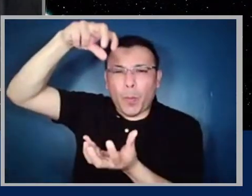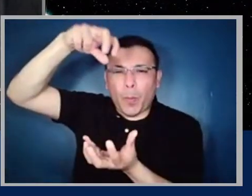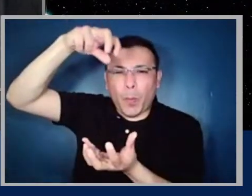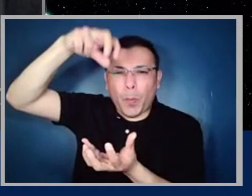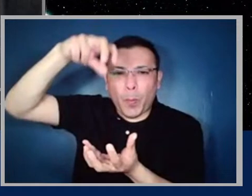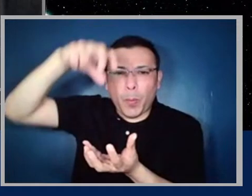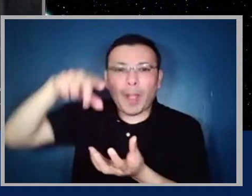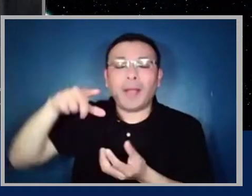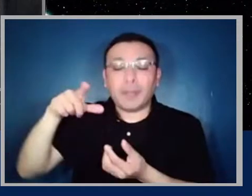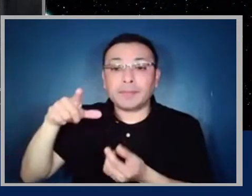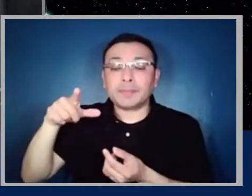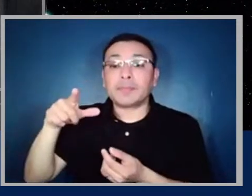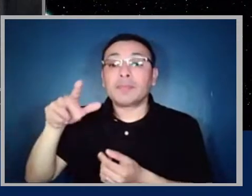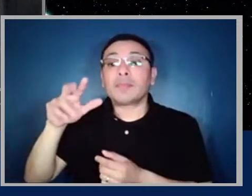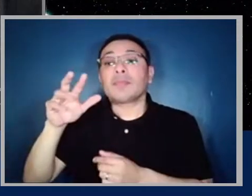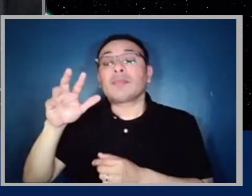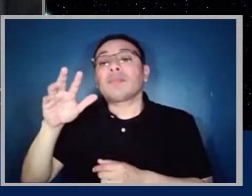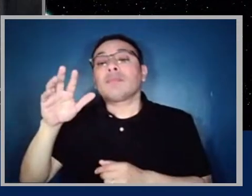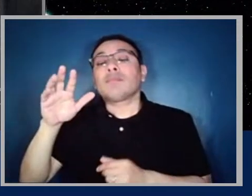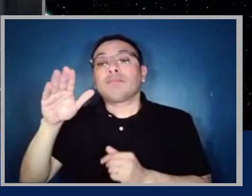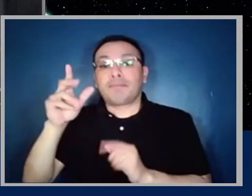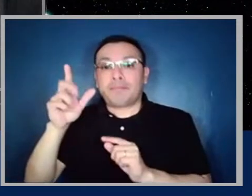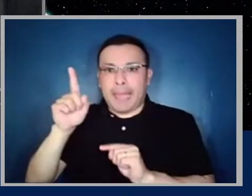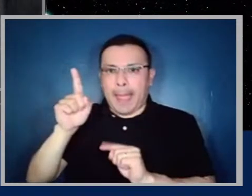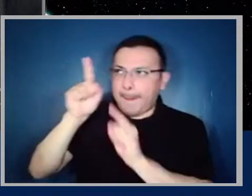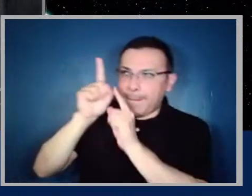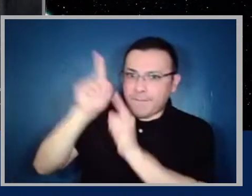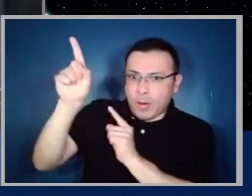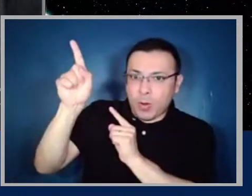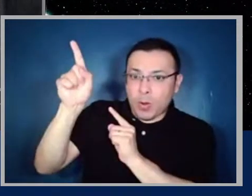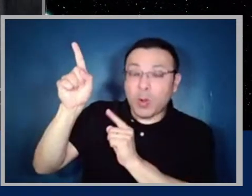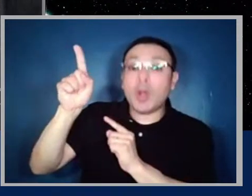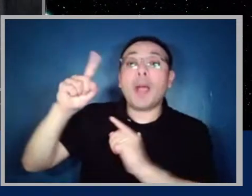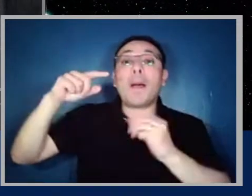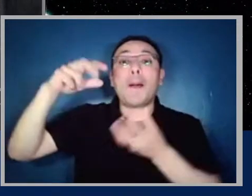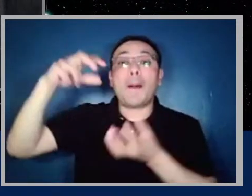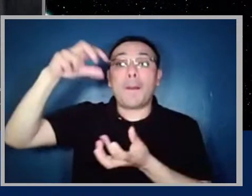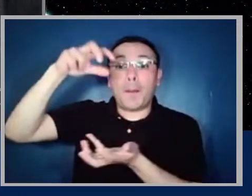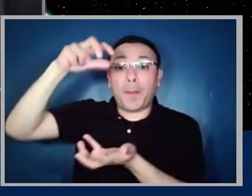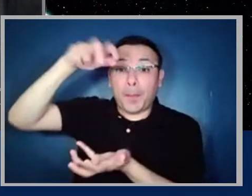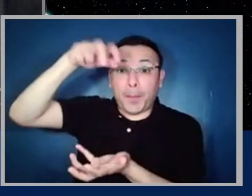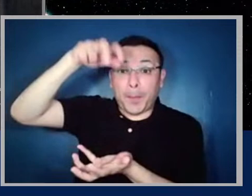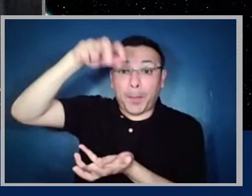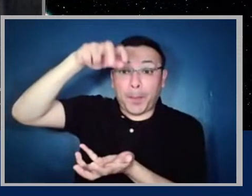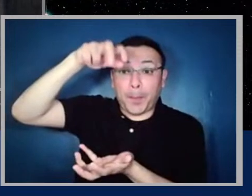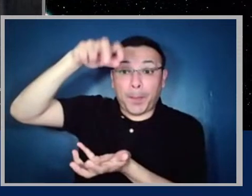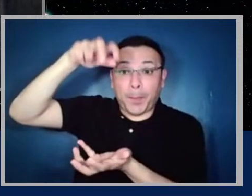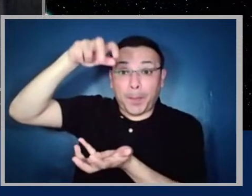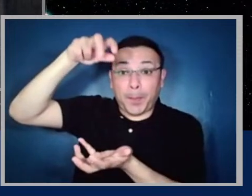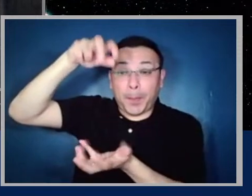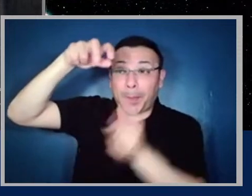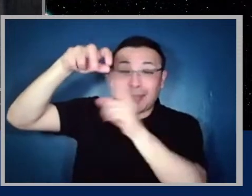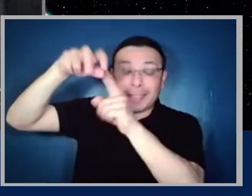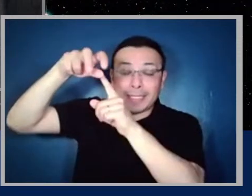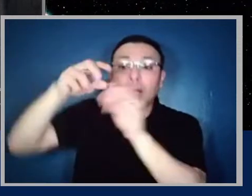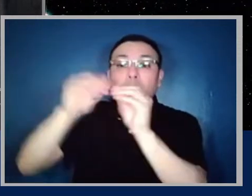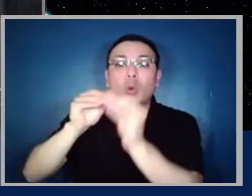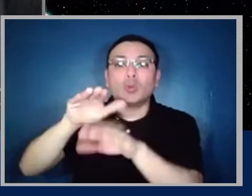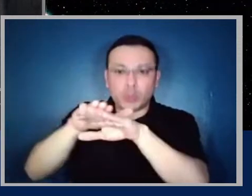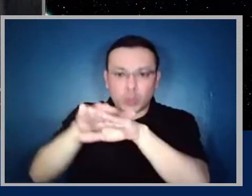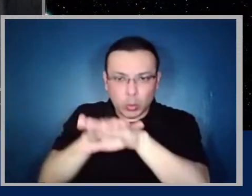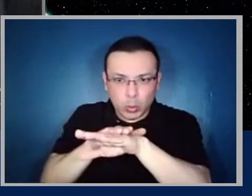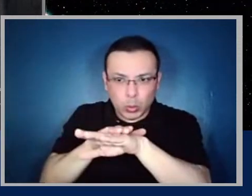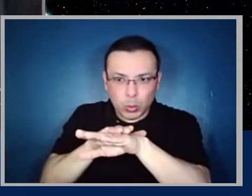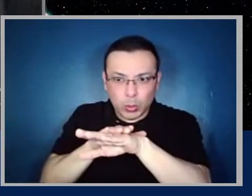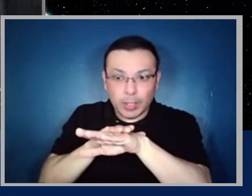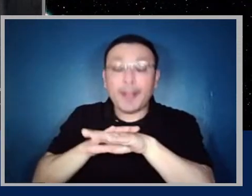35,000 feet when it's coming down. And when it does deploy when the chutes deploy, it helps slow it down. And then at one point, the forward